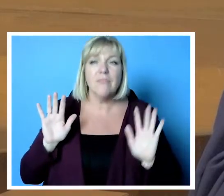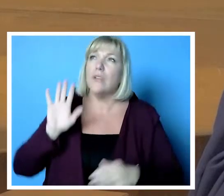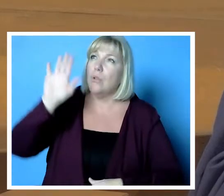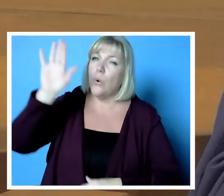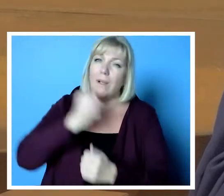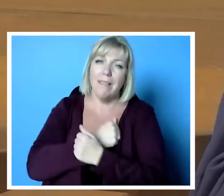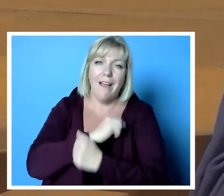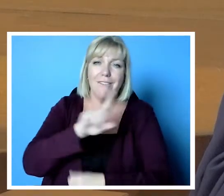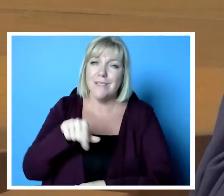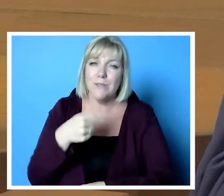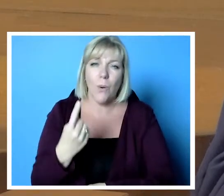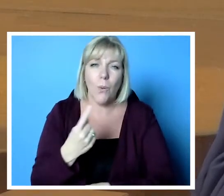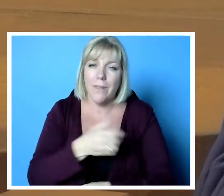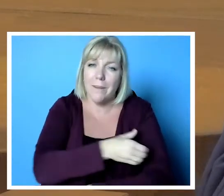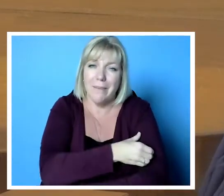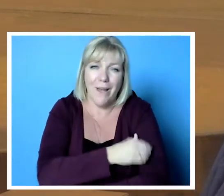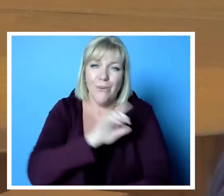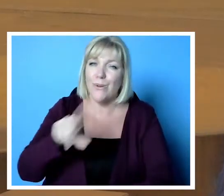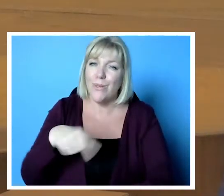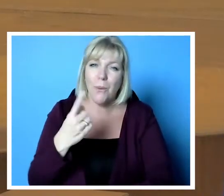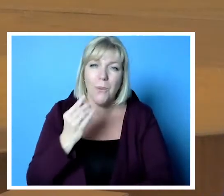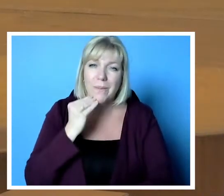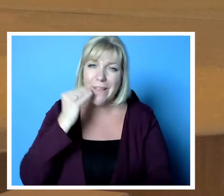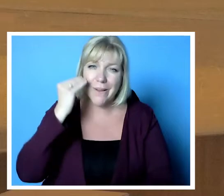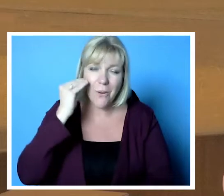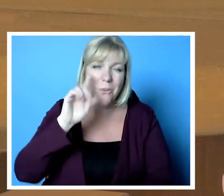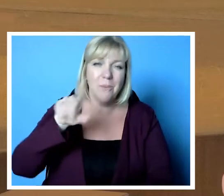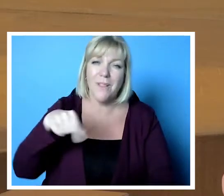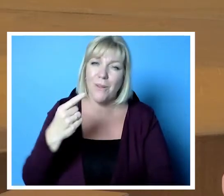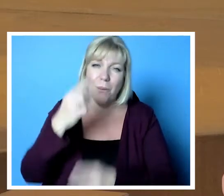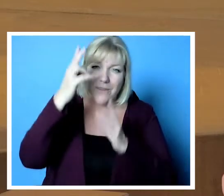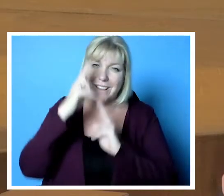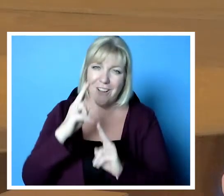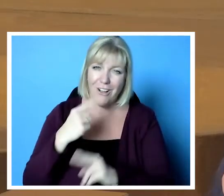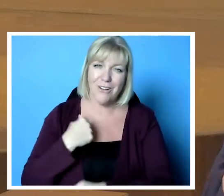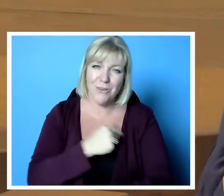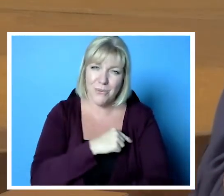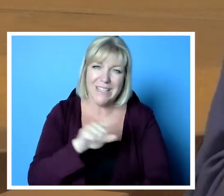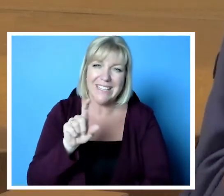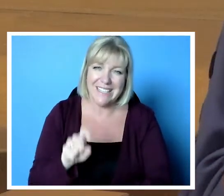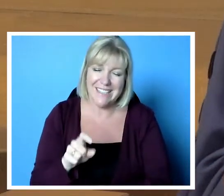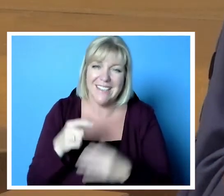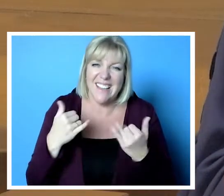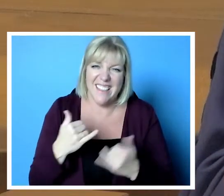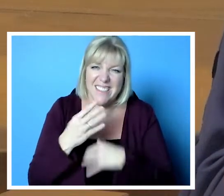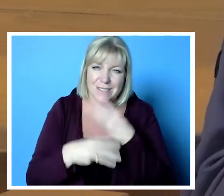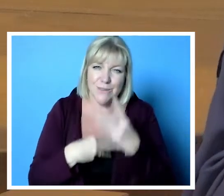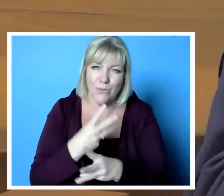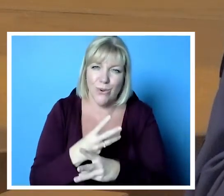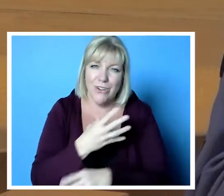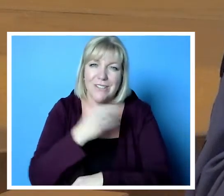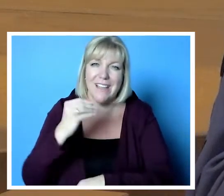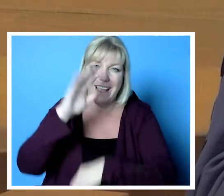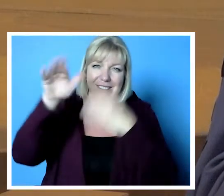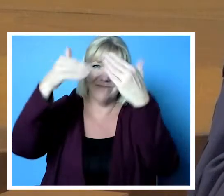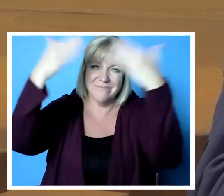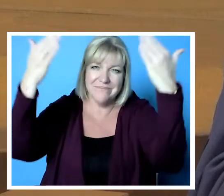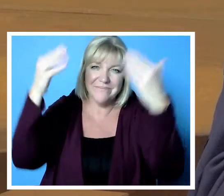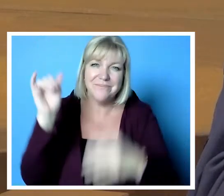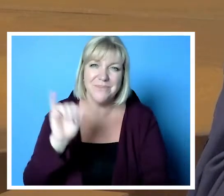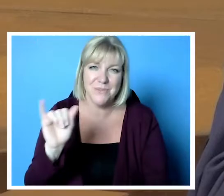is the only power, the only home, the only honor we need in this world and in the world to